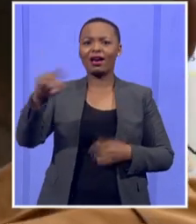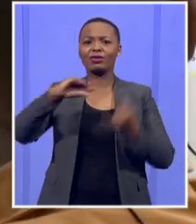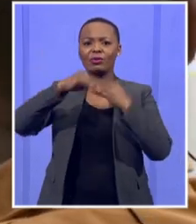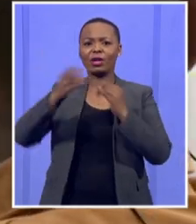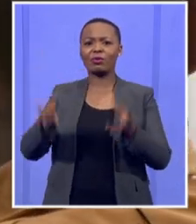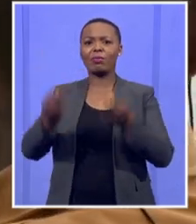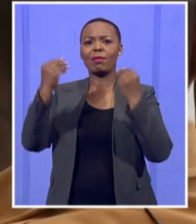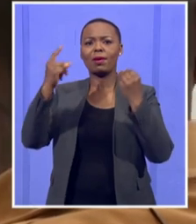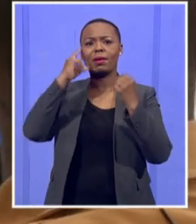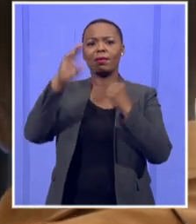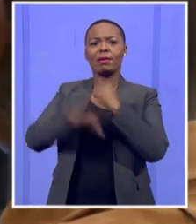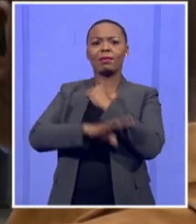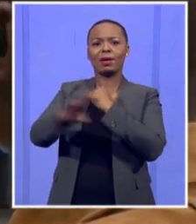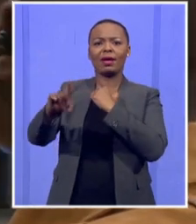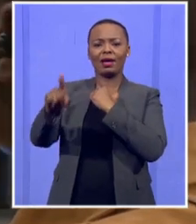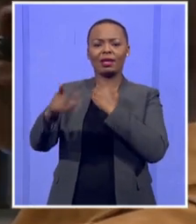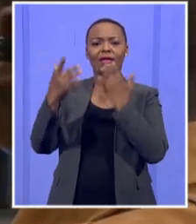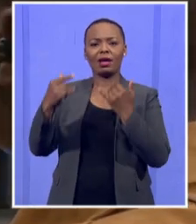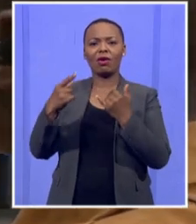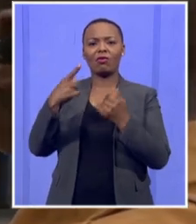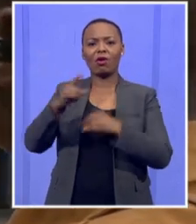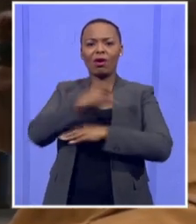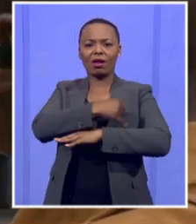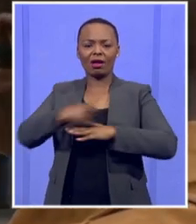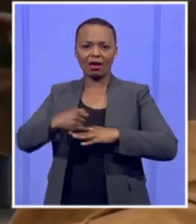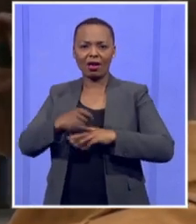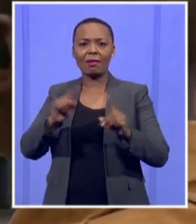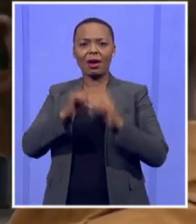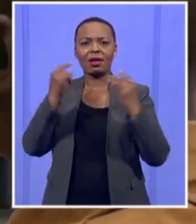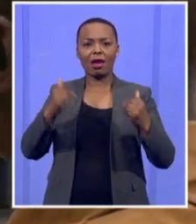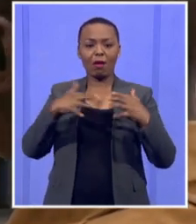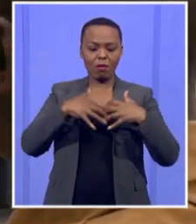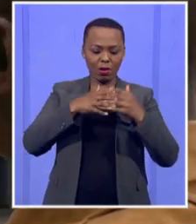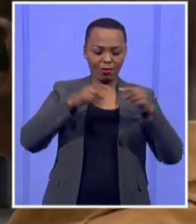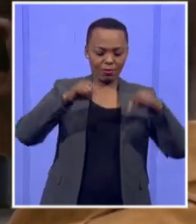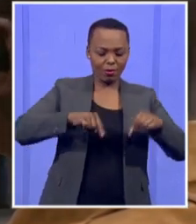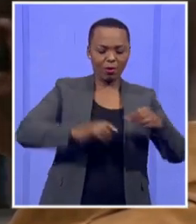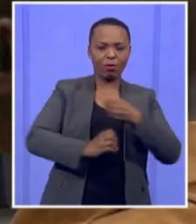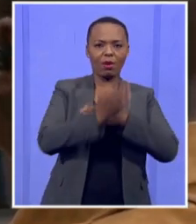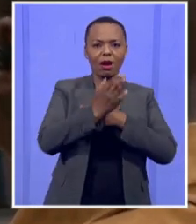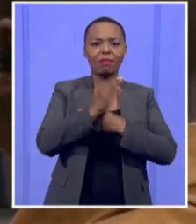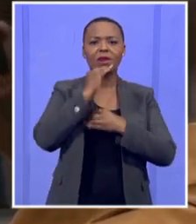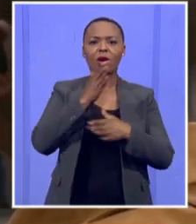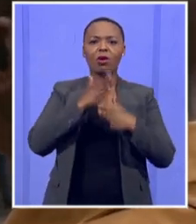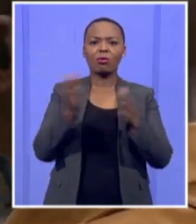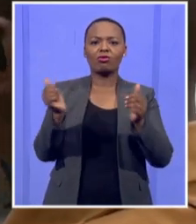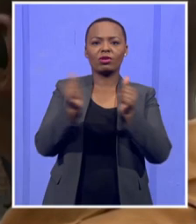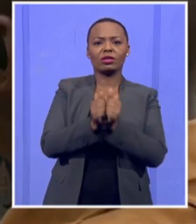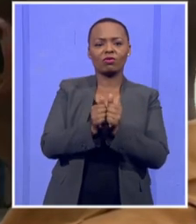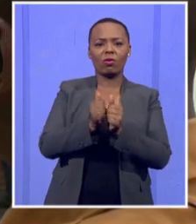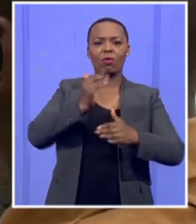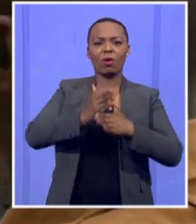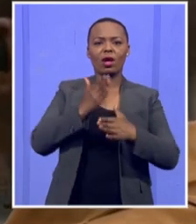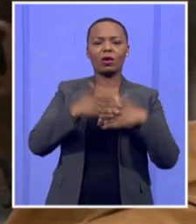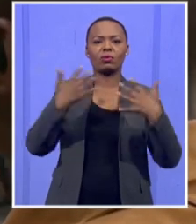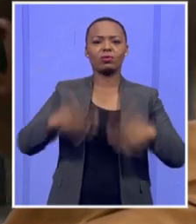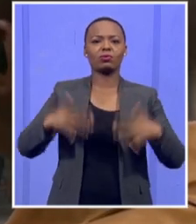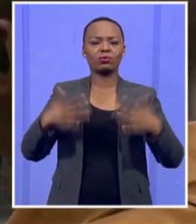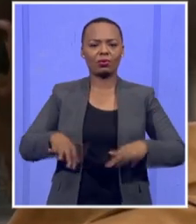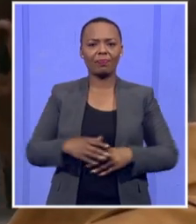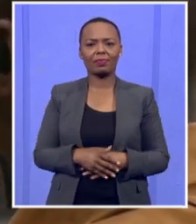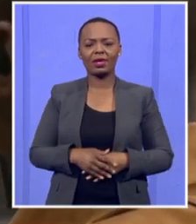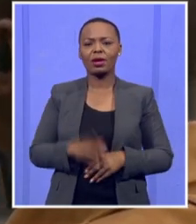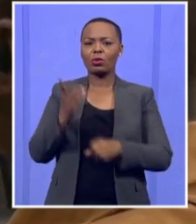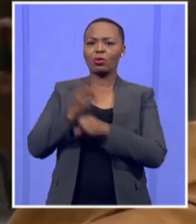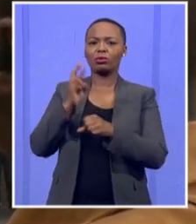somewhere. And it's a collaborative work which I plan to do with the great work that the general surgeons already have done here, the pediatricians, and